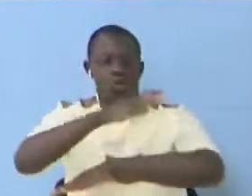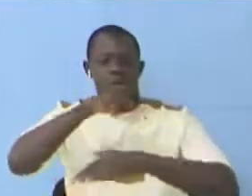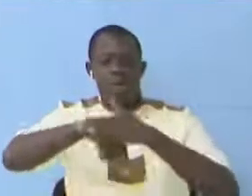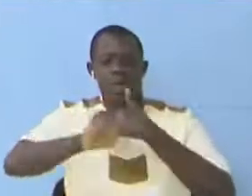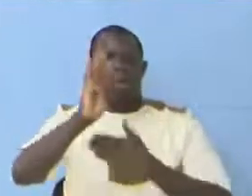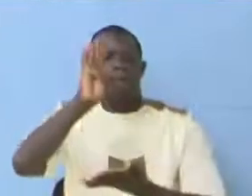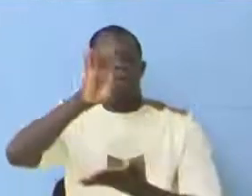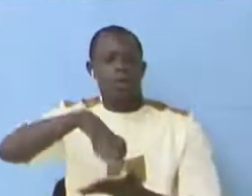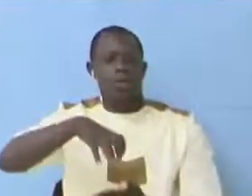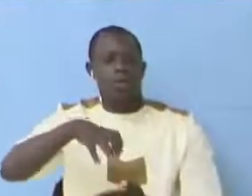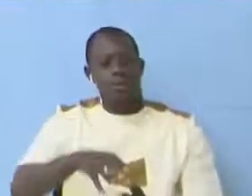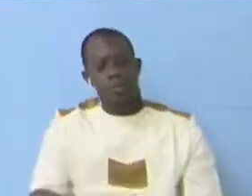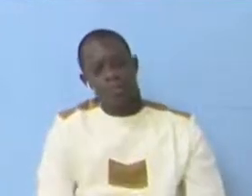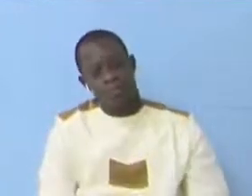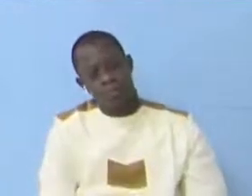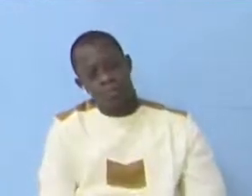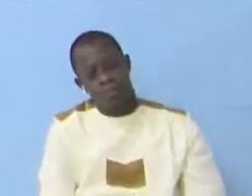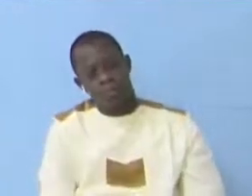High school